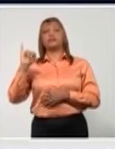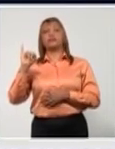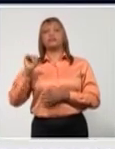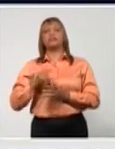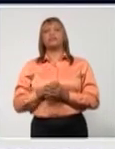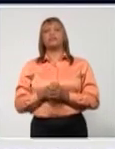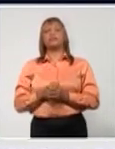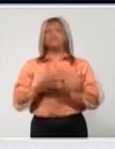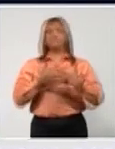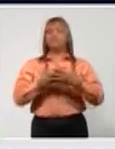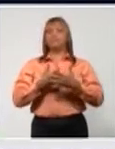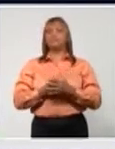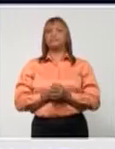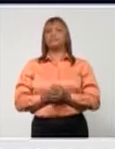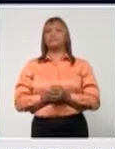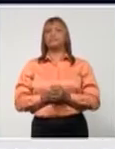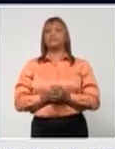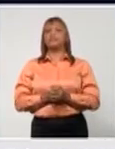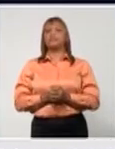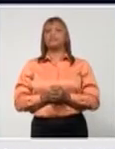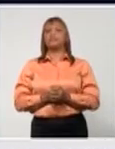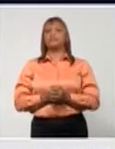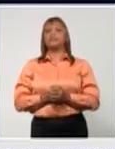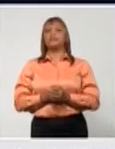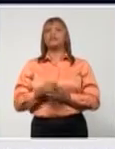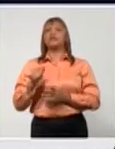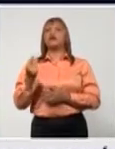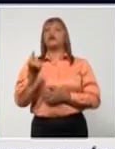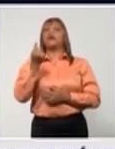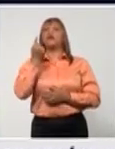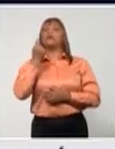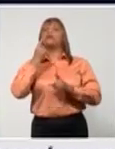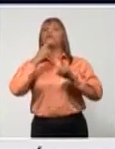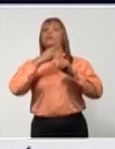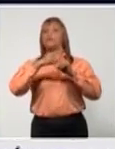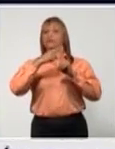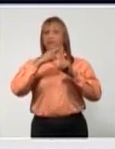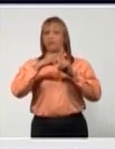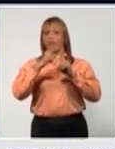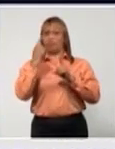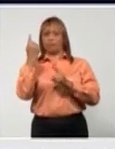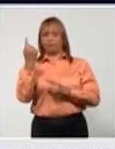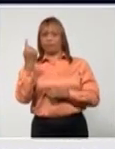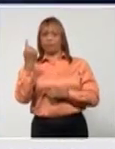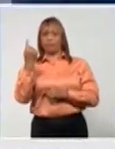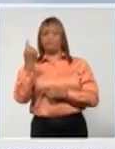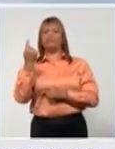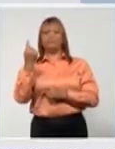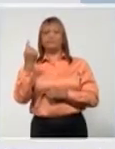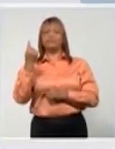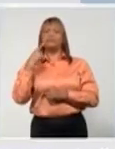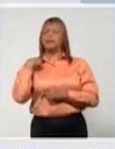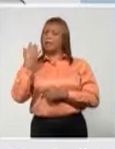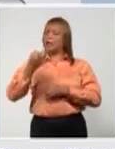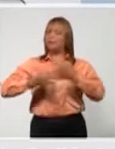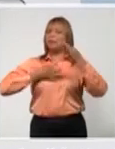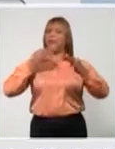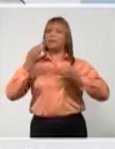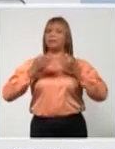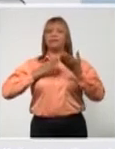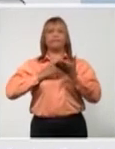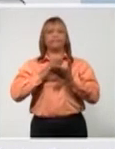Defense Laboratories. Of all the samples processed yesterday, 1 tested positive for SARS-CoV-2